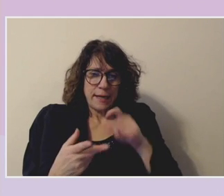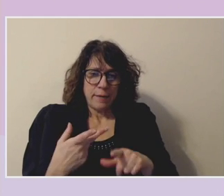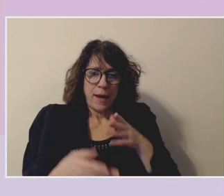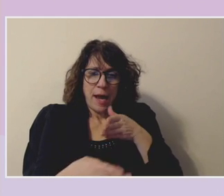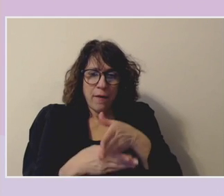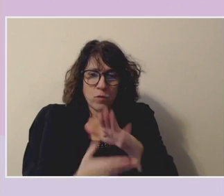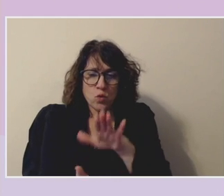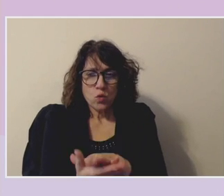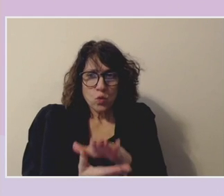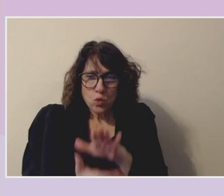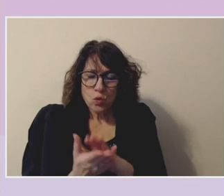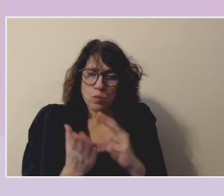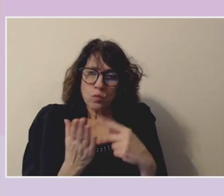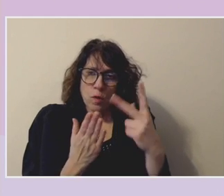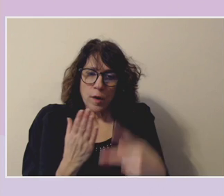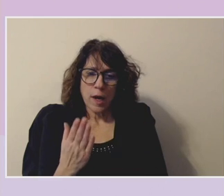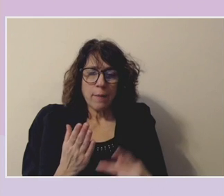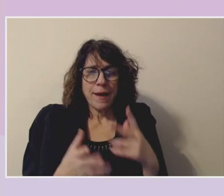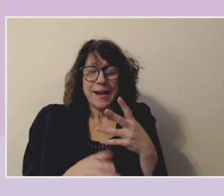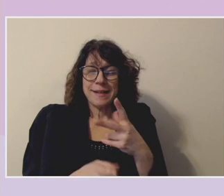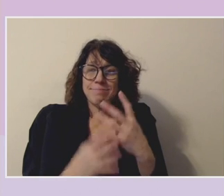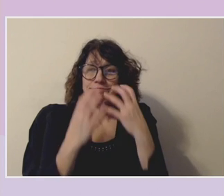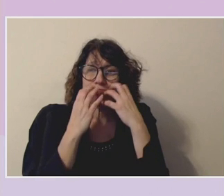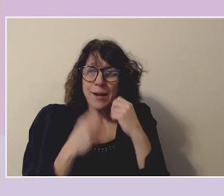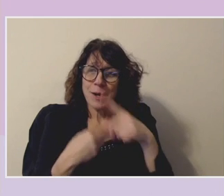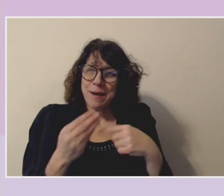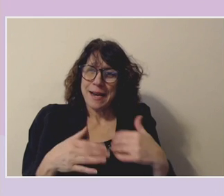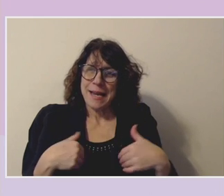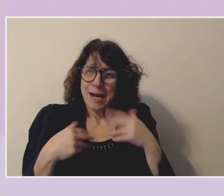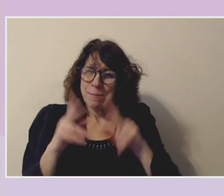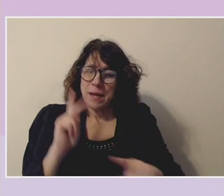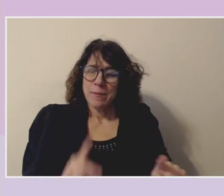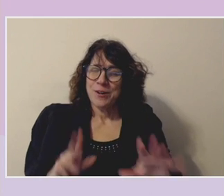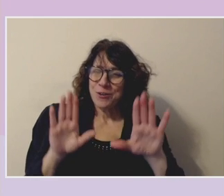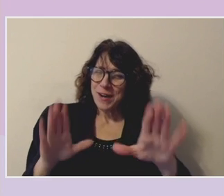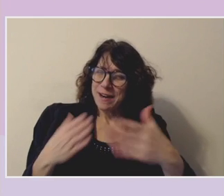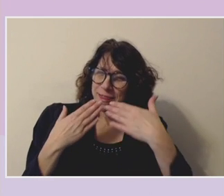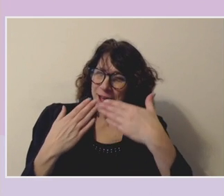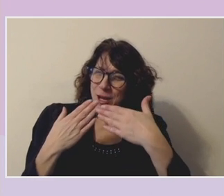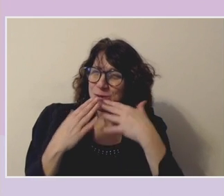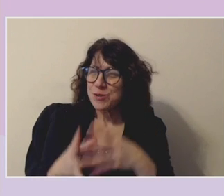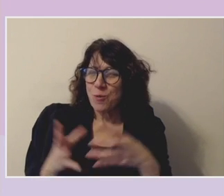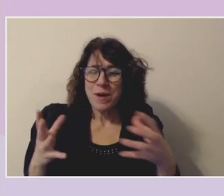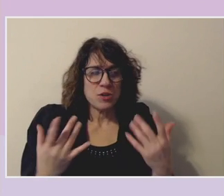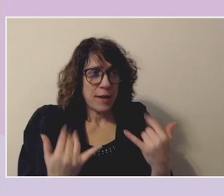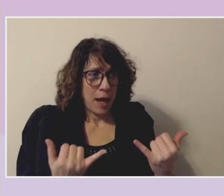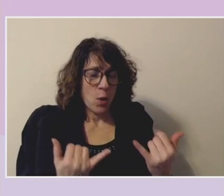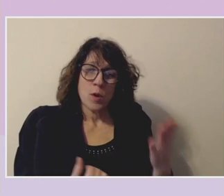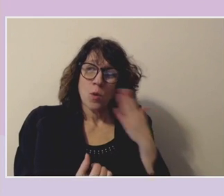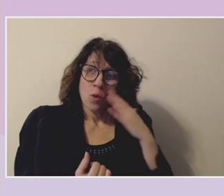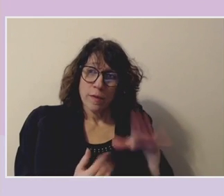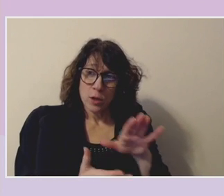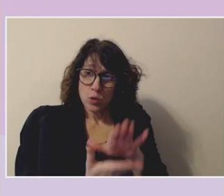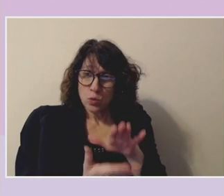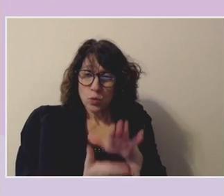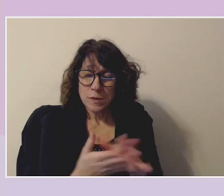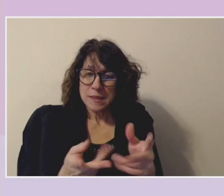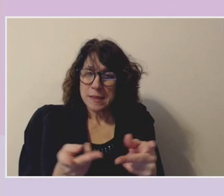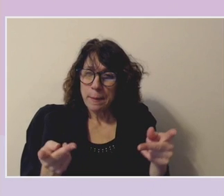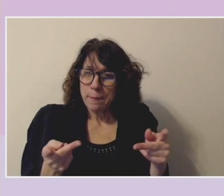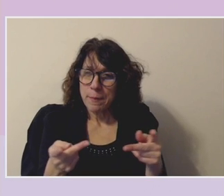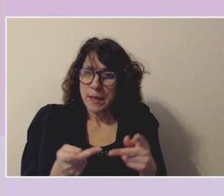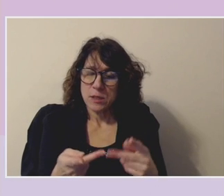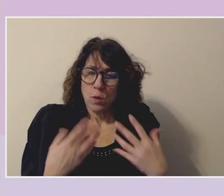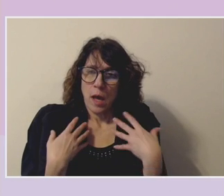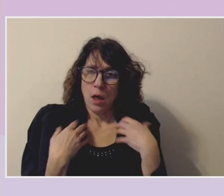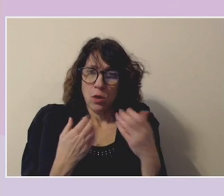before, caring about our young ones. Great. Thank you so much. We know that schools are sometimes a place where these health